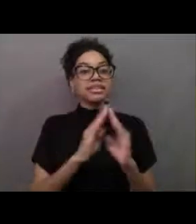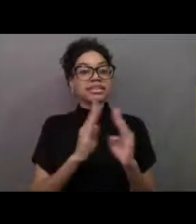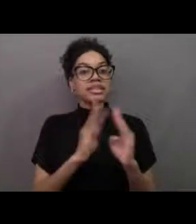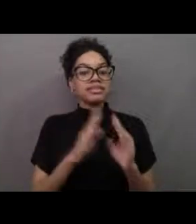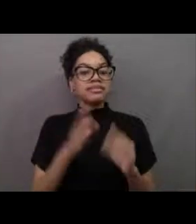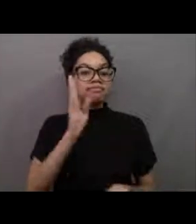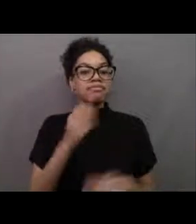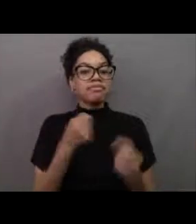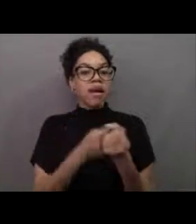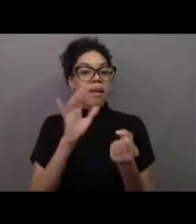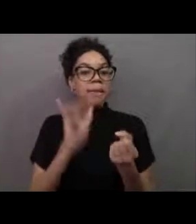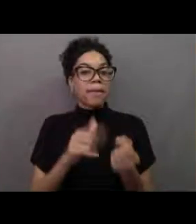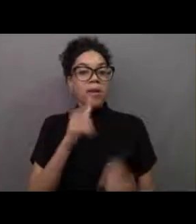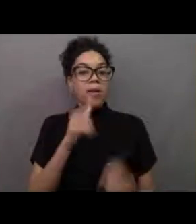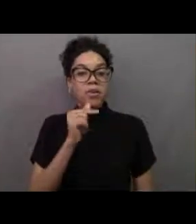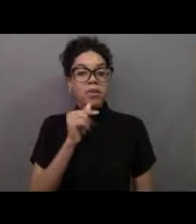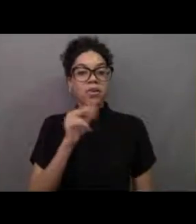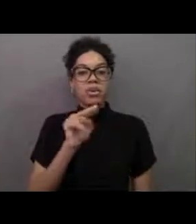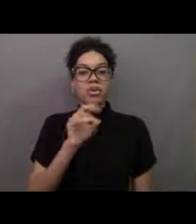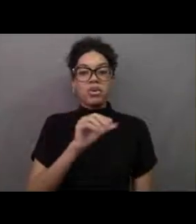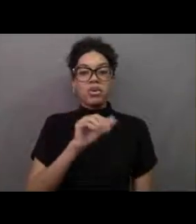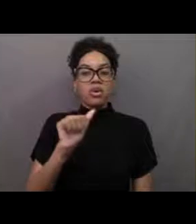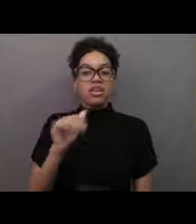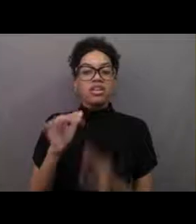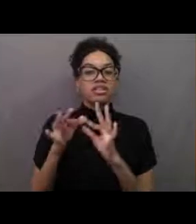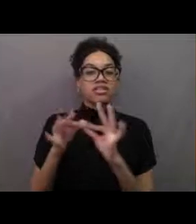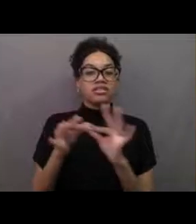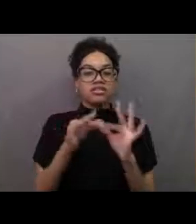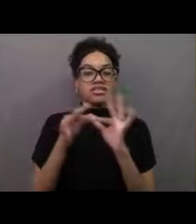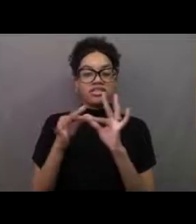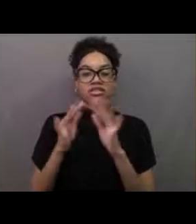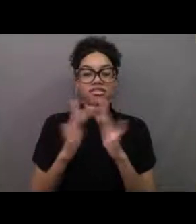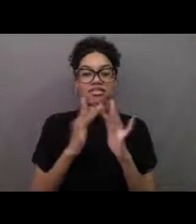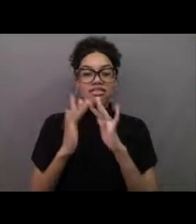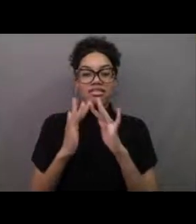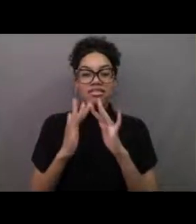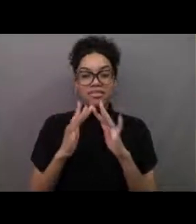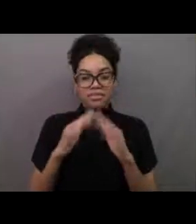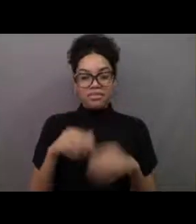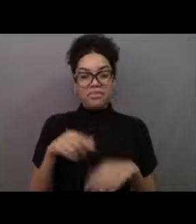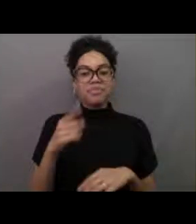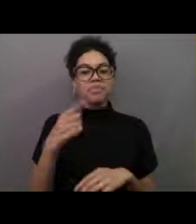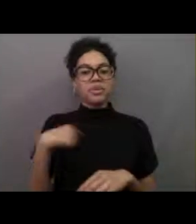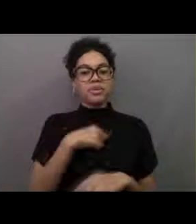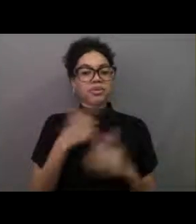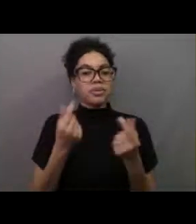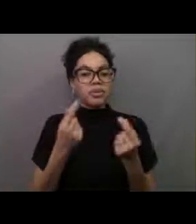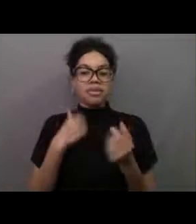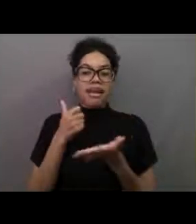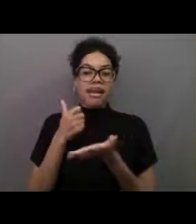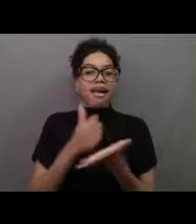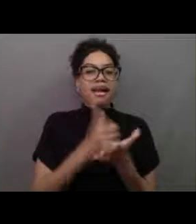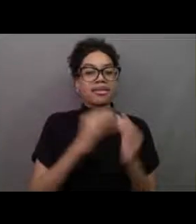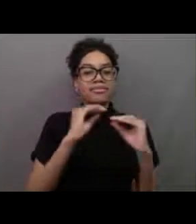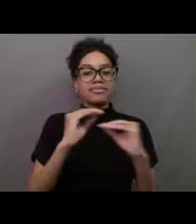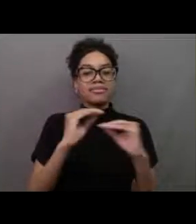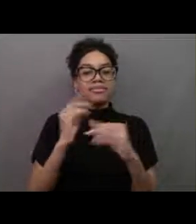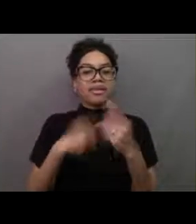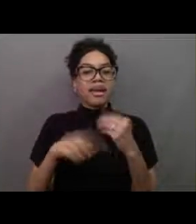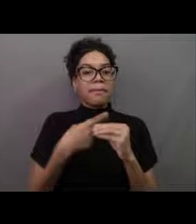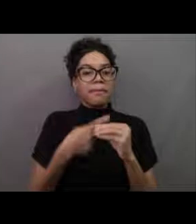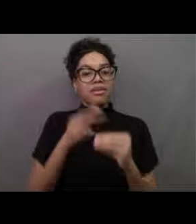Collaboration Network, which is spread across the country and helps connect people to all that NOAA does. It's also sponsored by Woods Hole Sea Grant, where